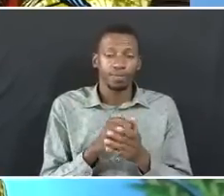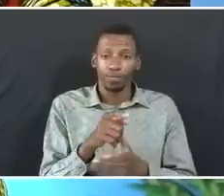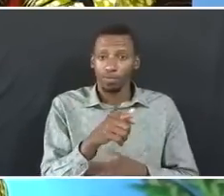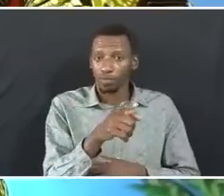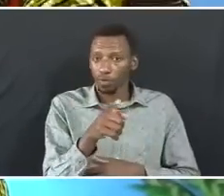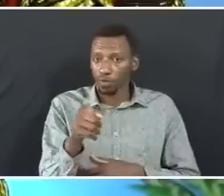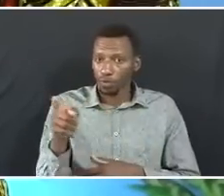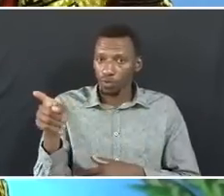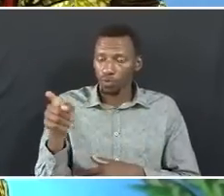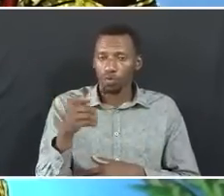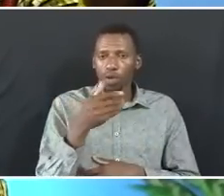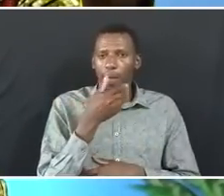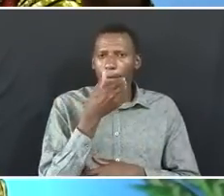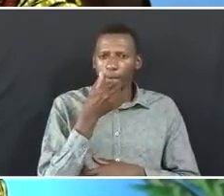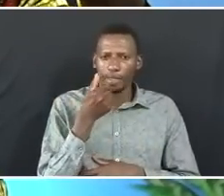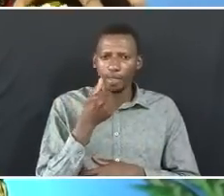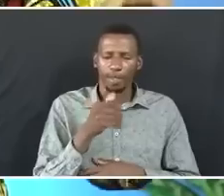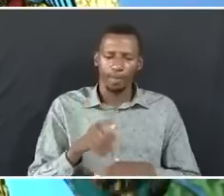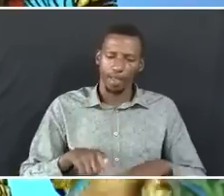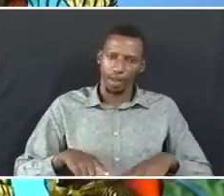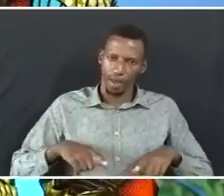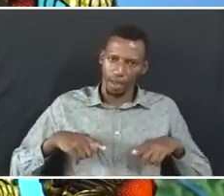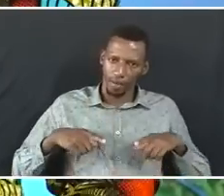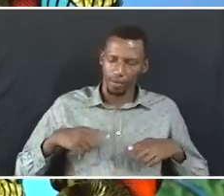live and die single